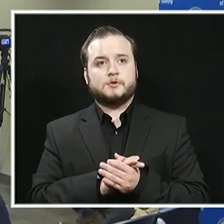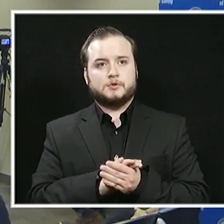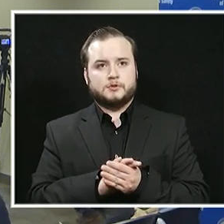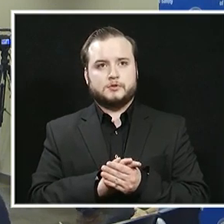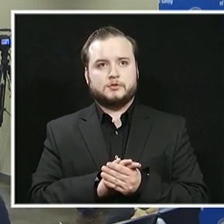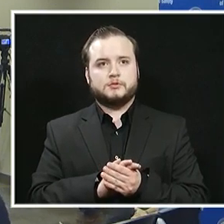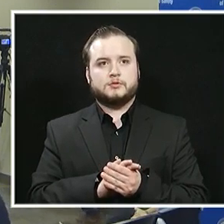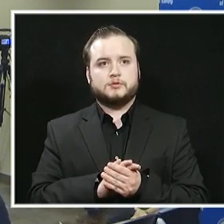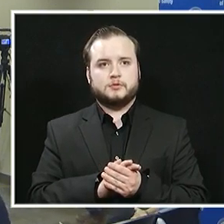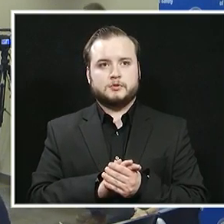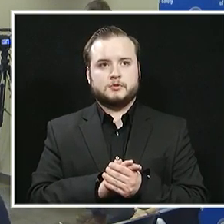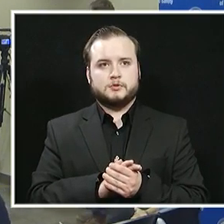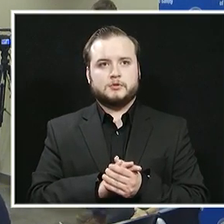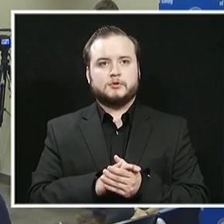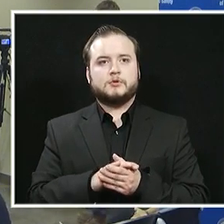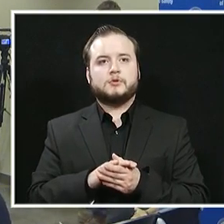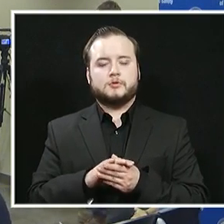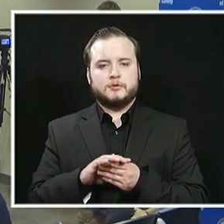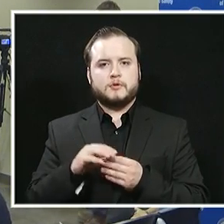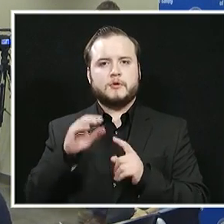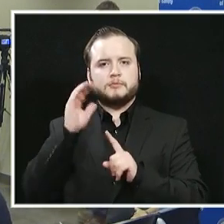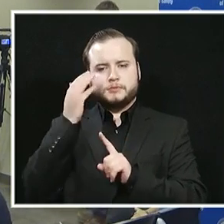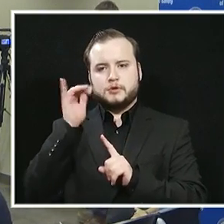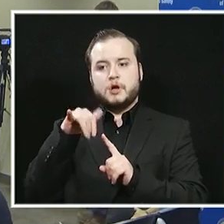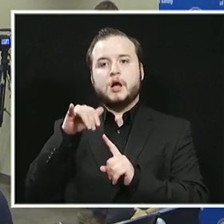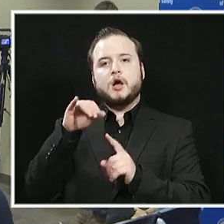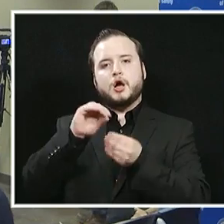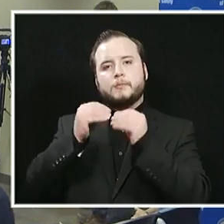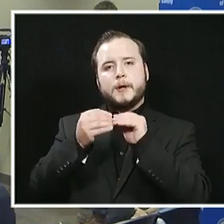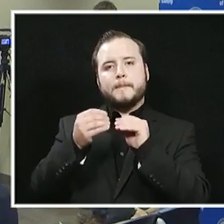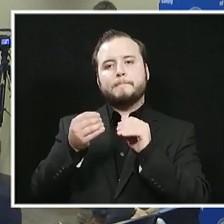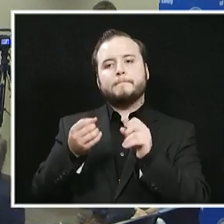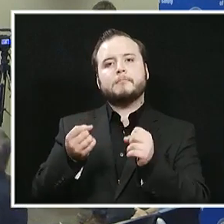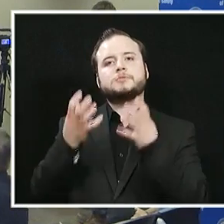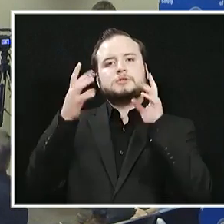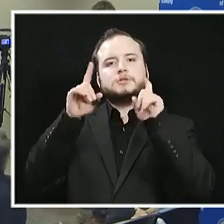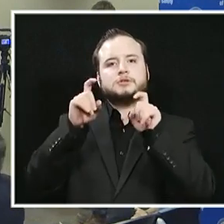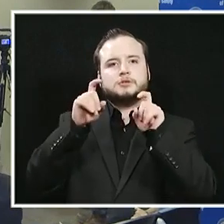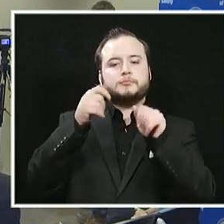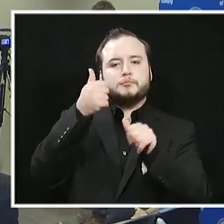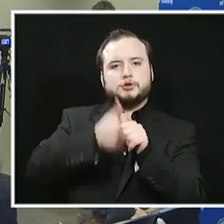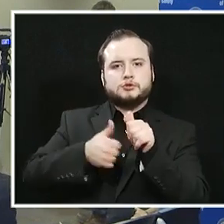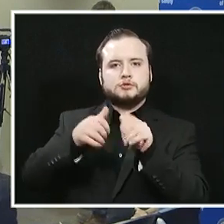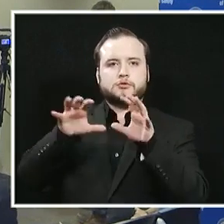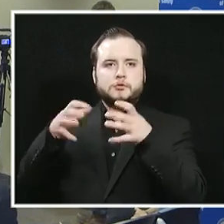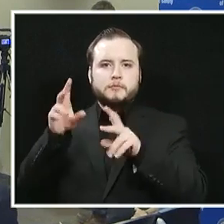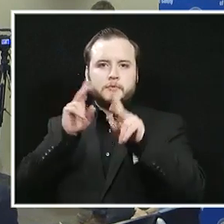states. Why pick right now to start loosening things up? I know that I don't think they have more deaths per capita, do they?